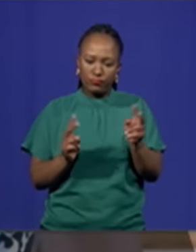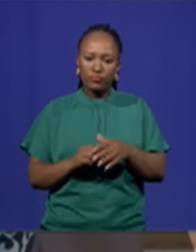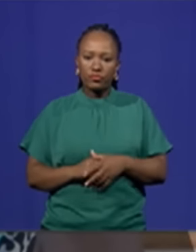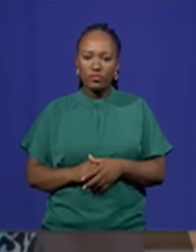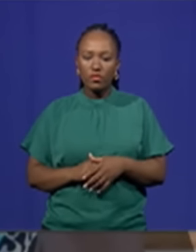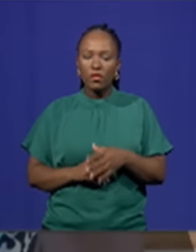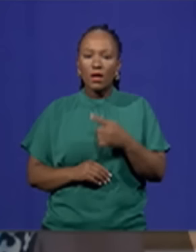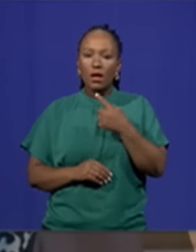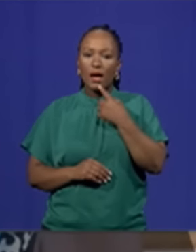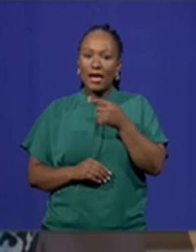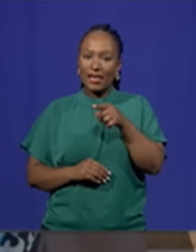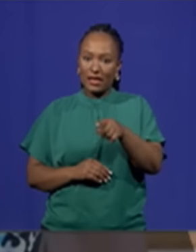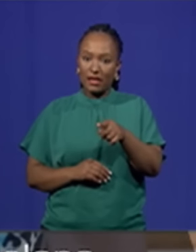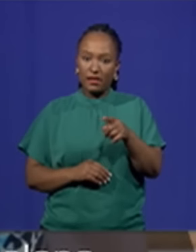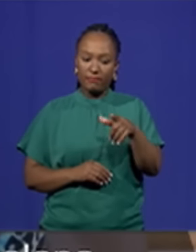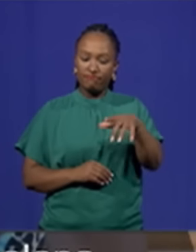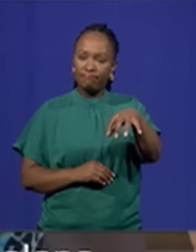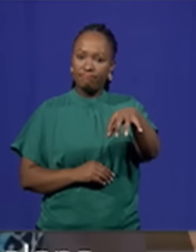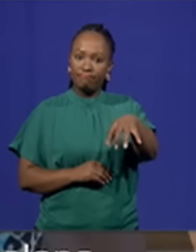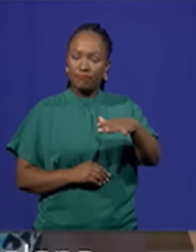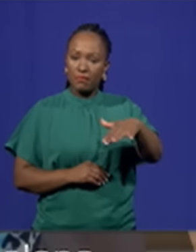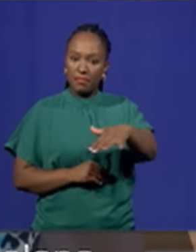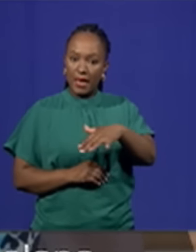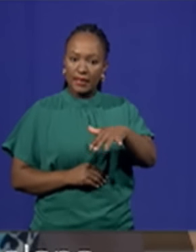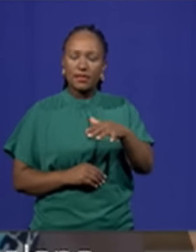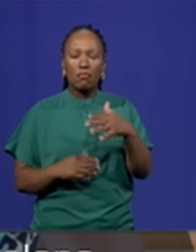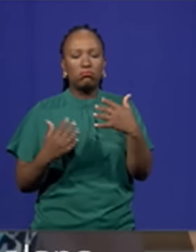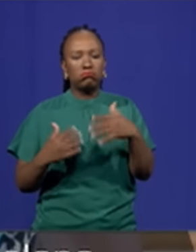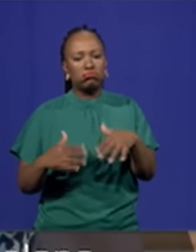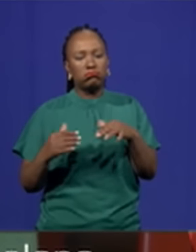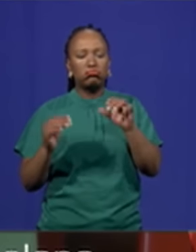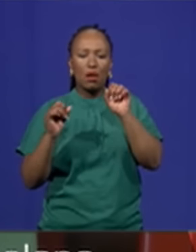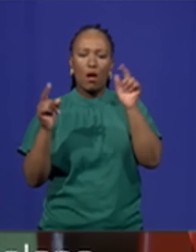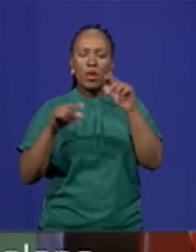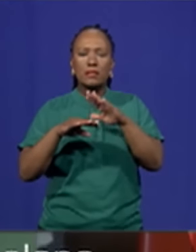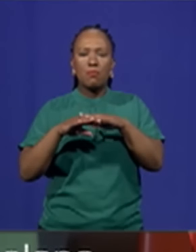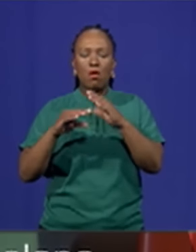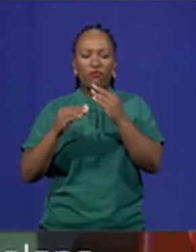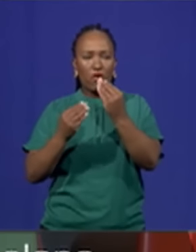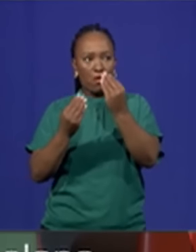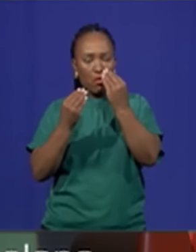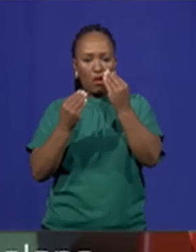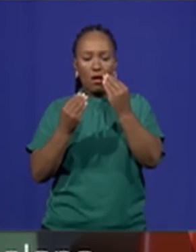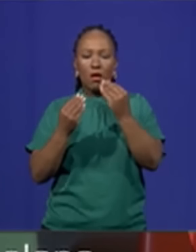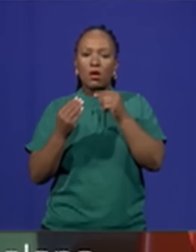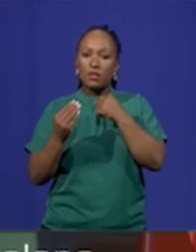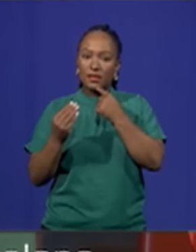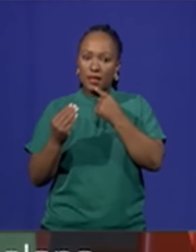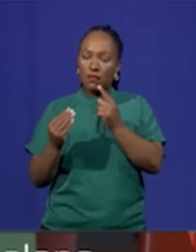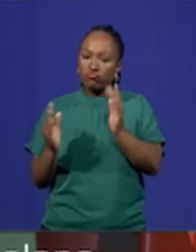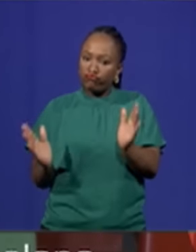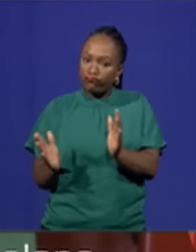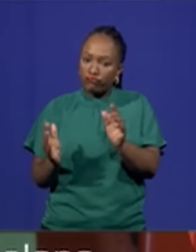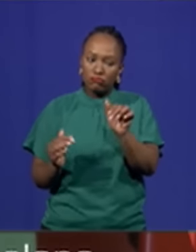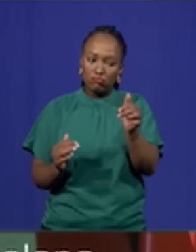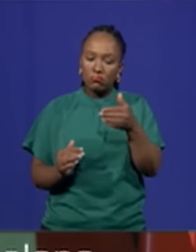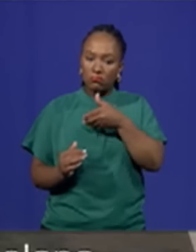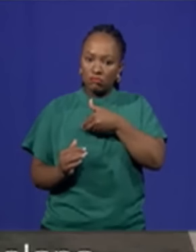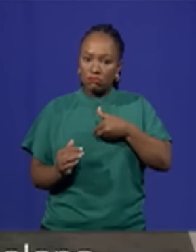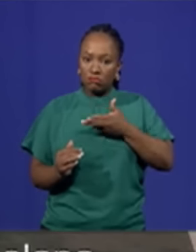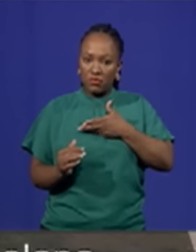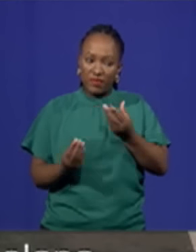e mo thusa go bona kitso ka ga autism mme o inyalantse le yona go nna thotloetso go batsadi ba ba nang le bana ba ba nang le